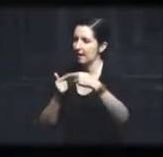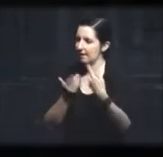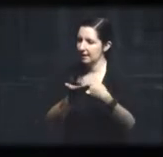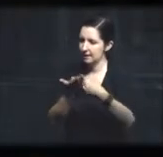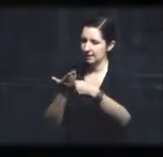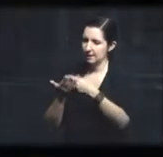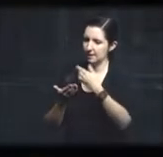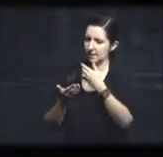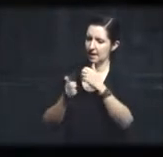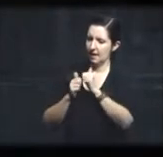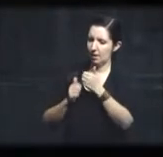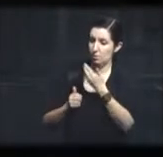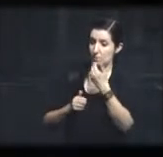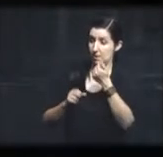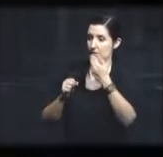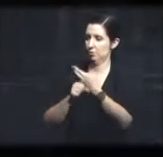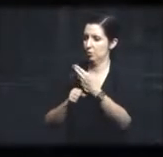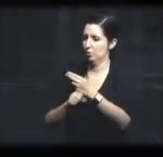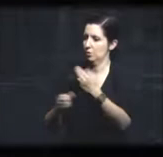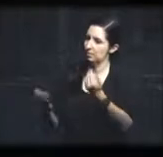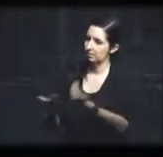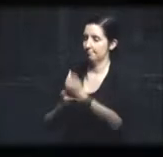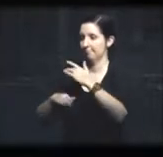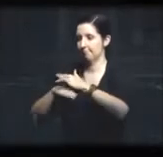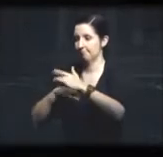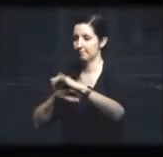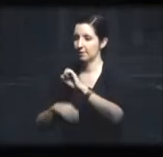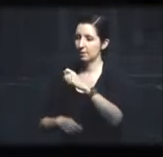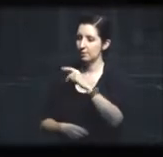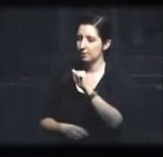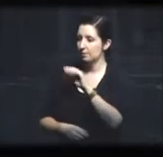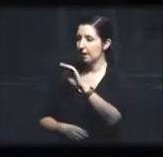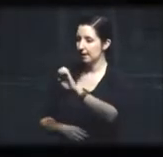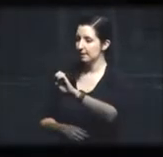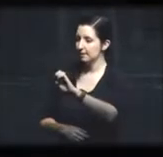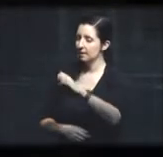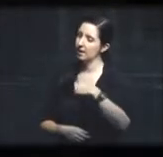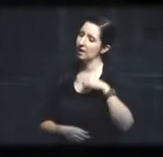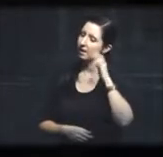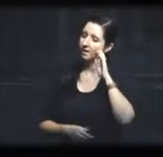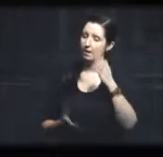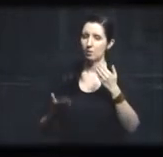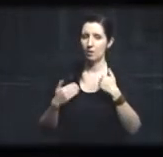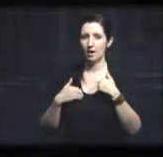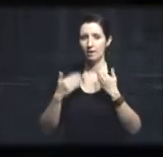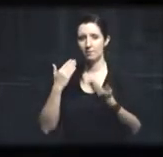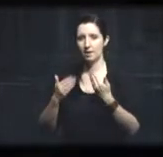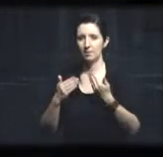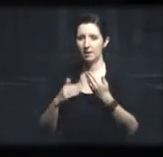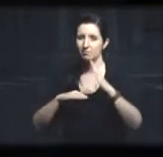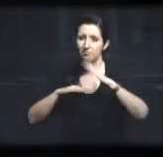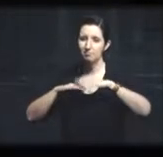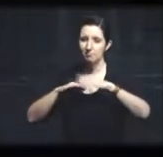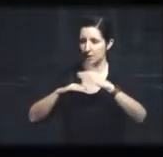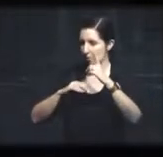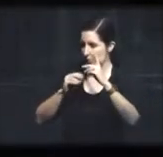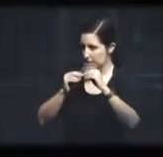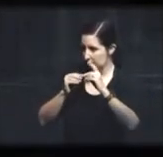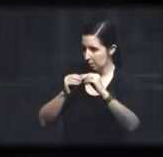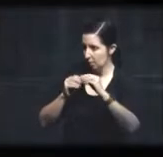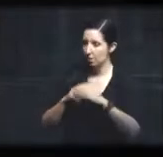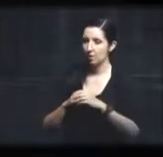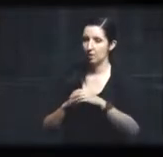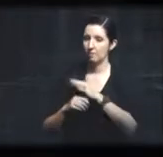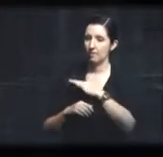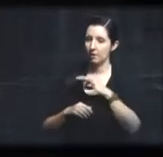moving forward. So we're going to have stakeholder meetings. I expect we'll have at least one or more in here where the faculty, staff, and students